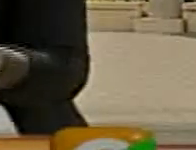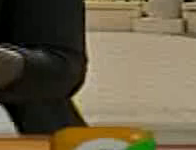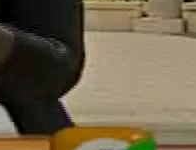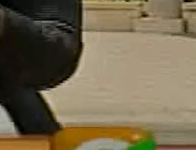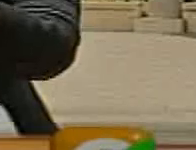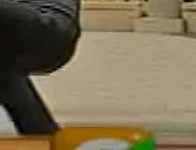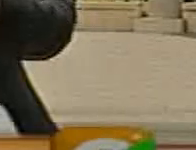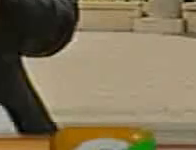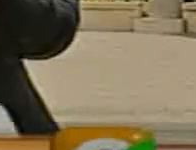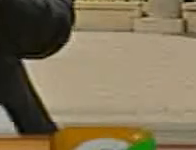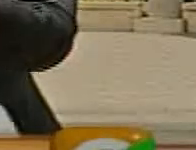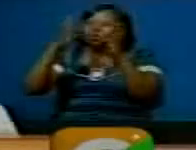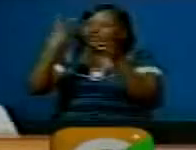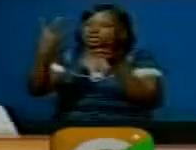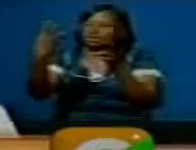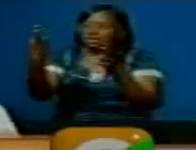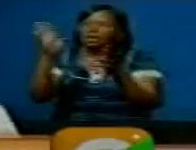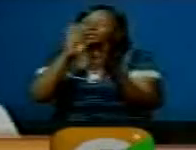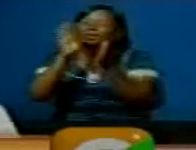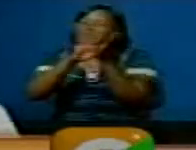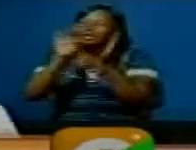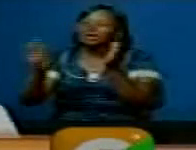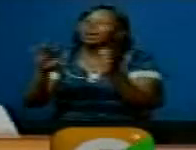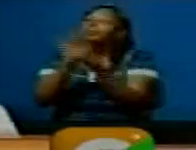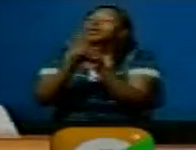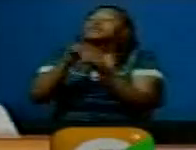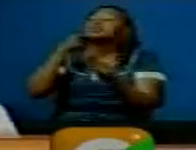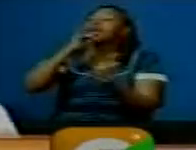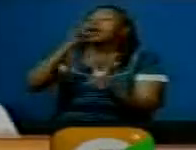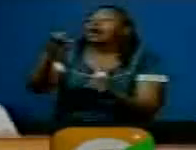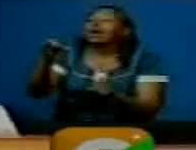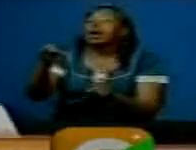House business. If we can get those pictures now for you.